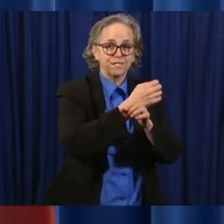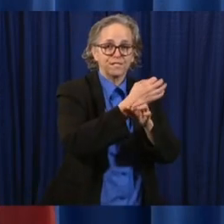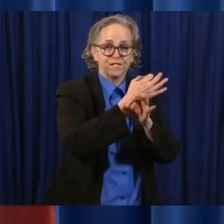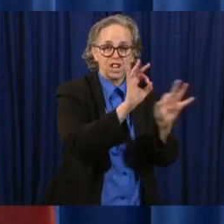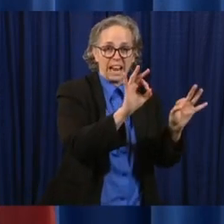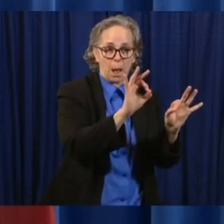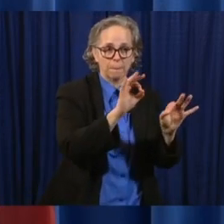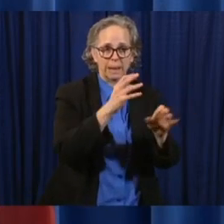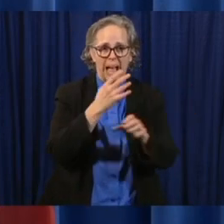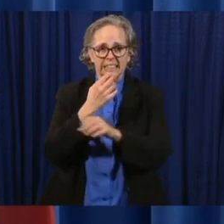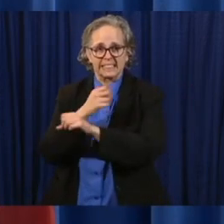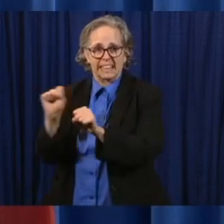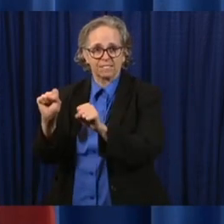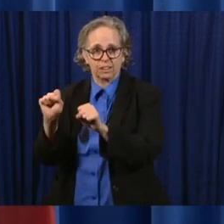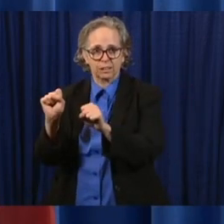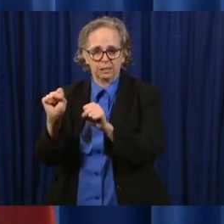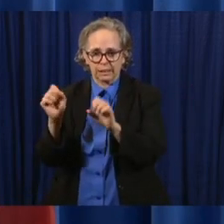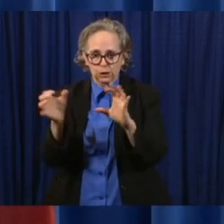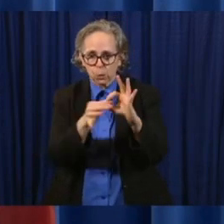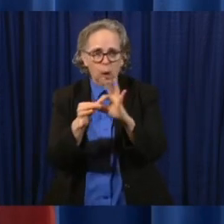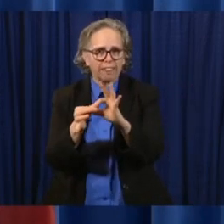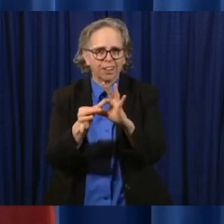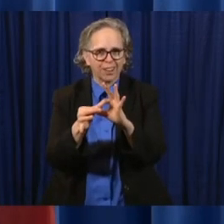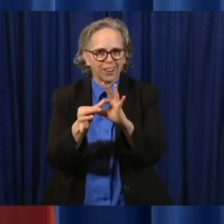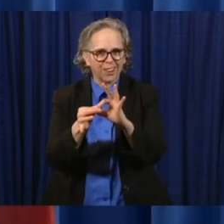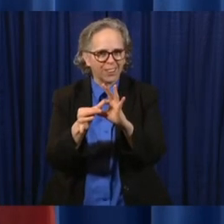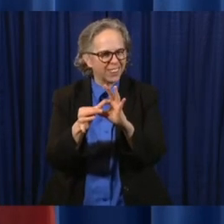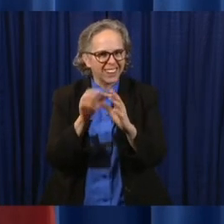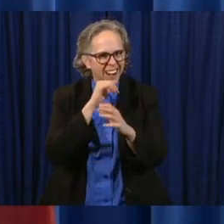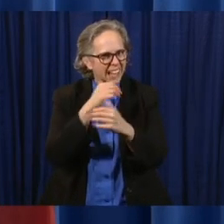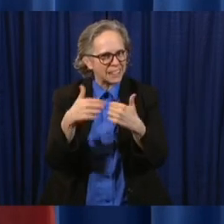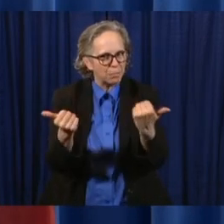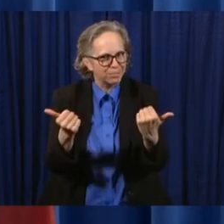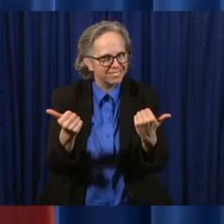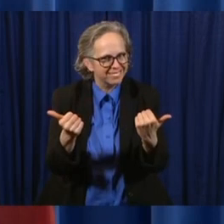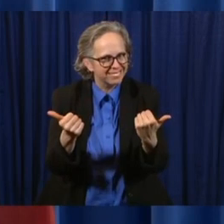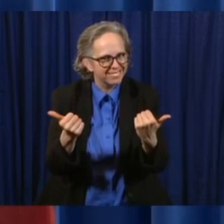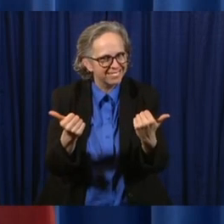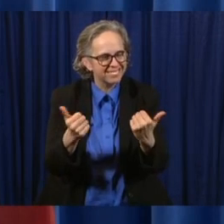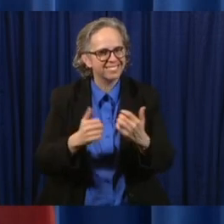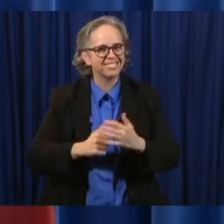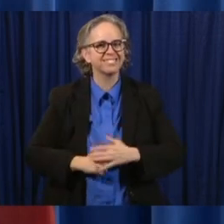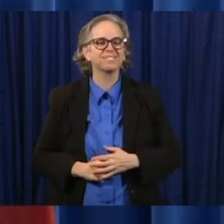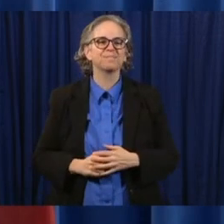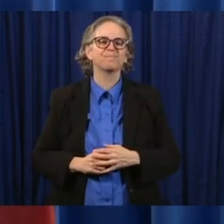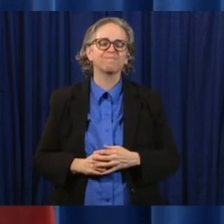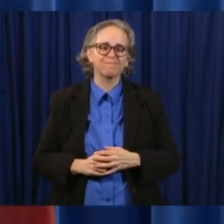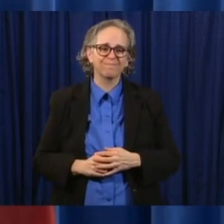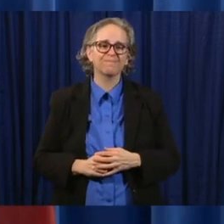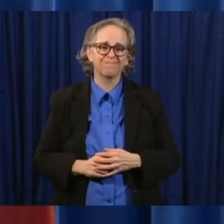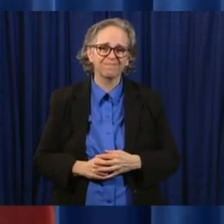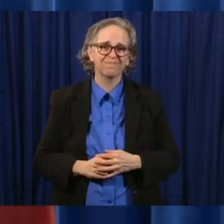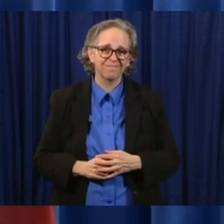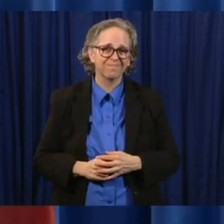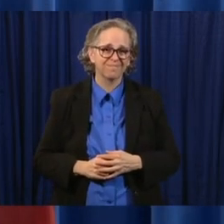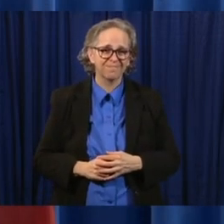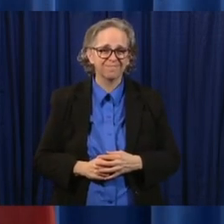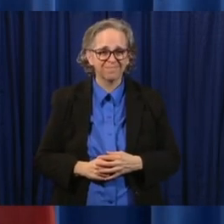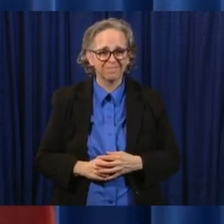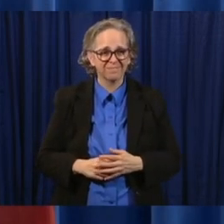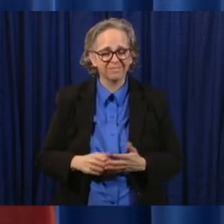do is to completely take off all